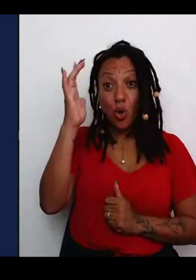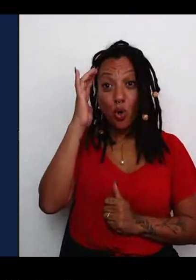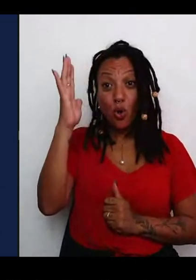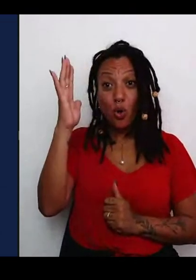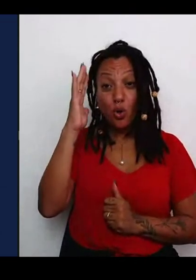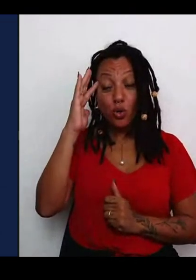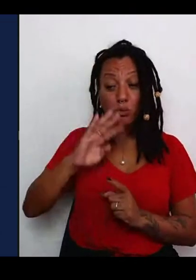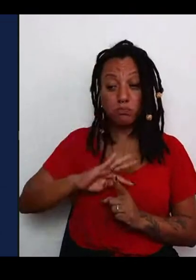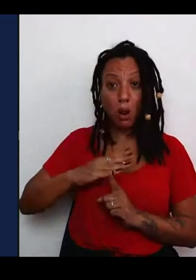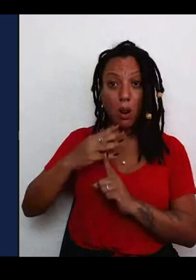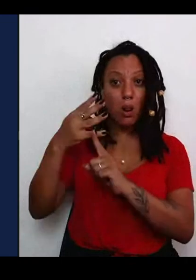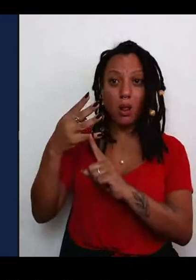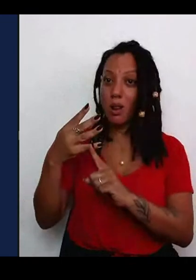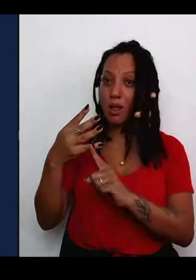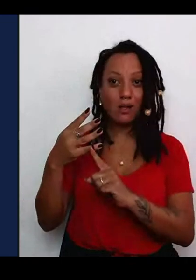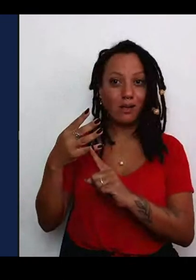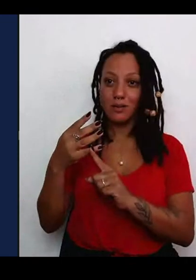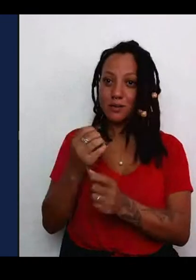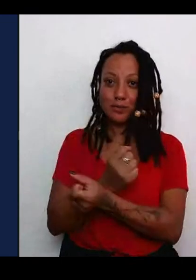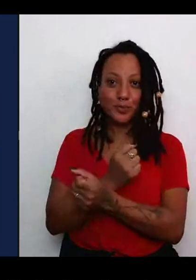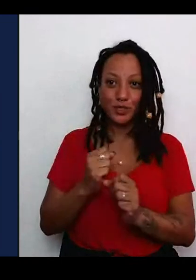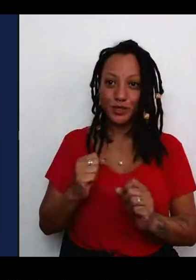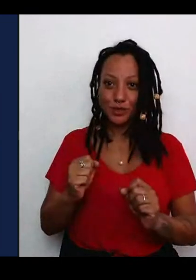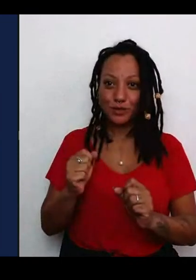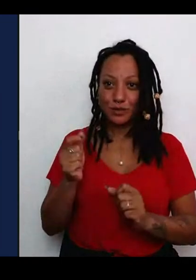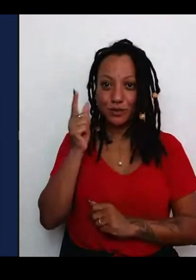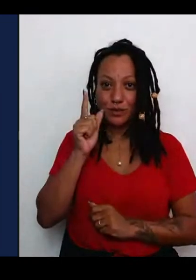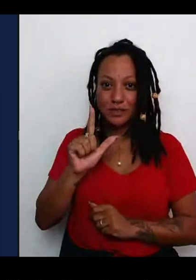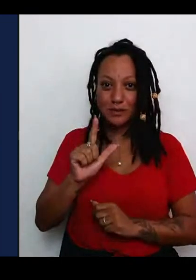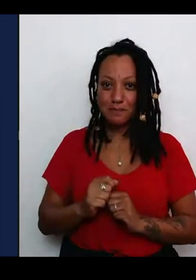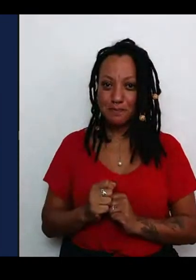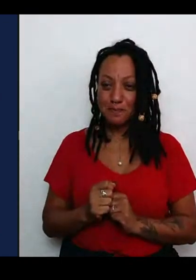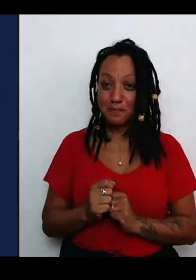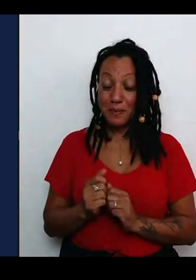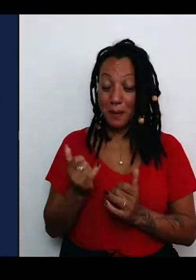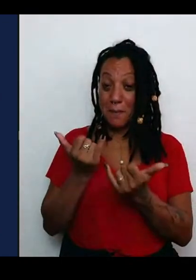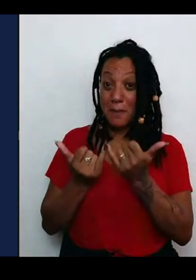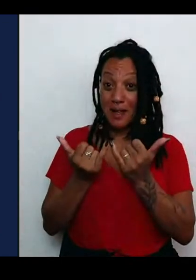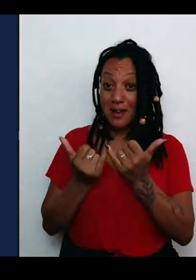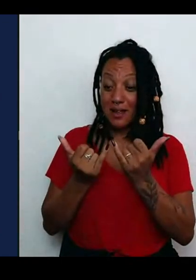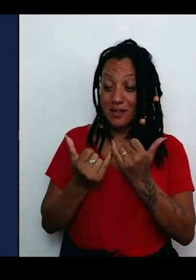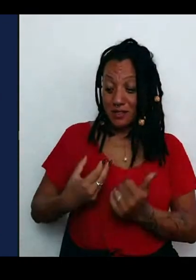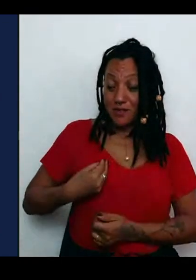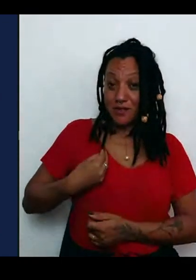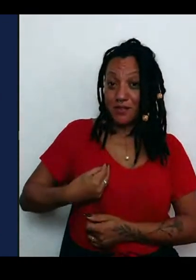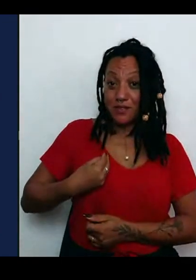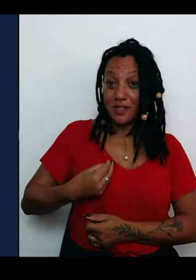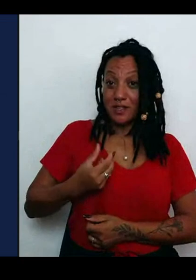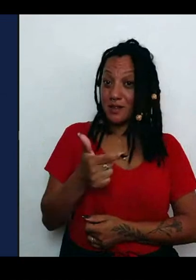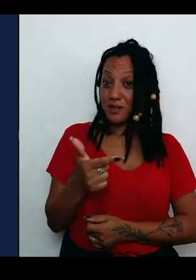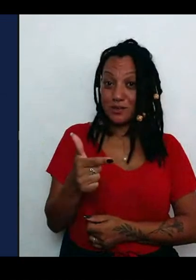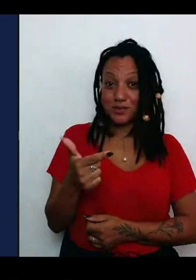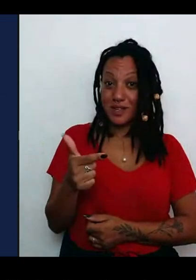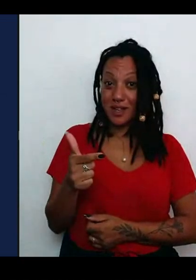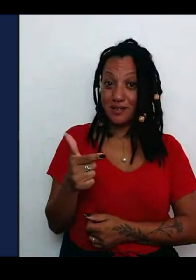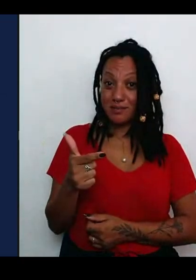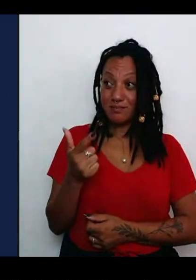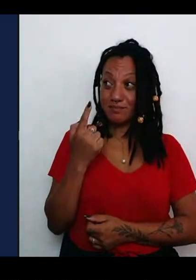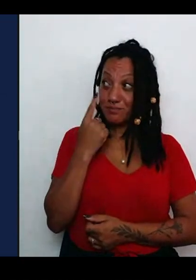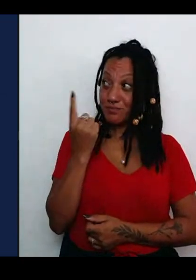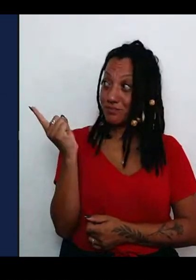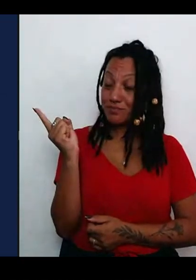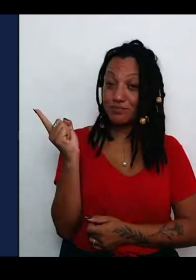that that there is no life in in this bare City there's a strong